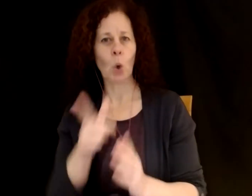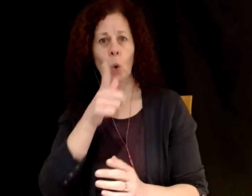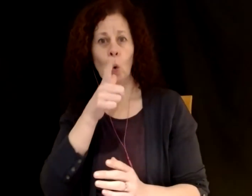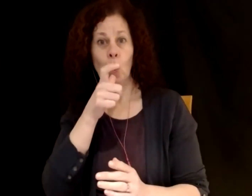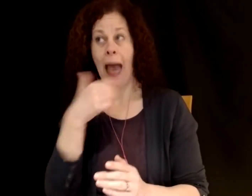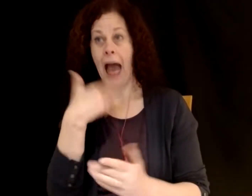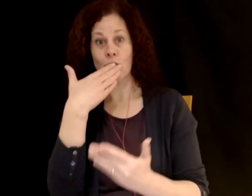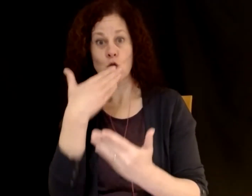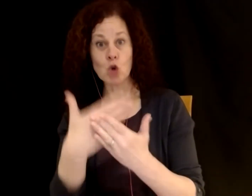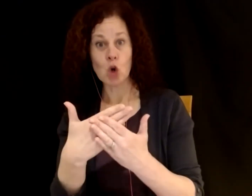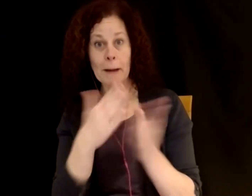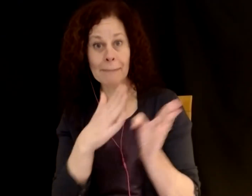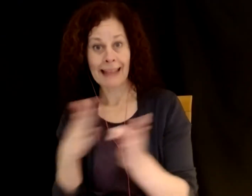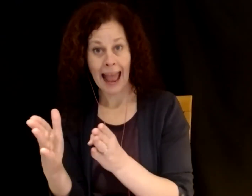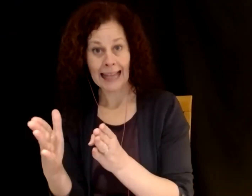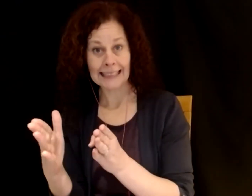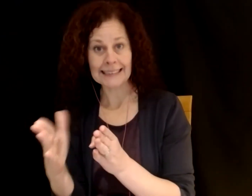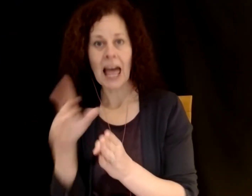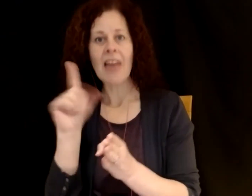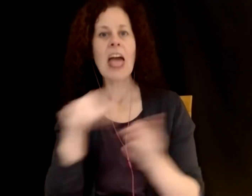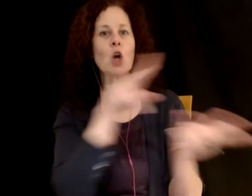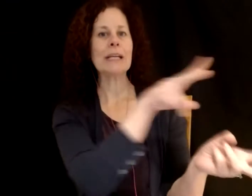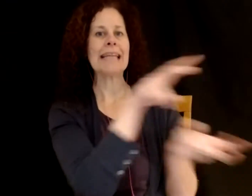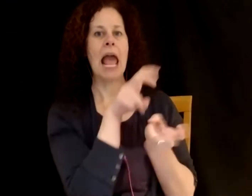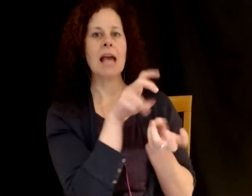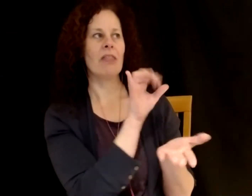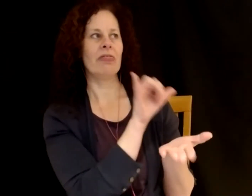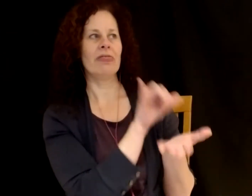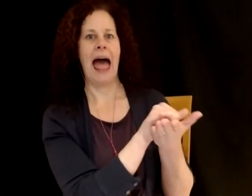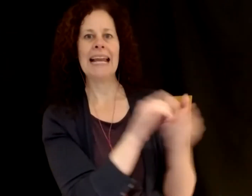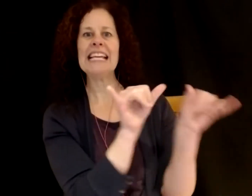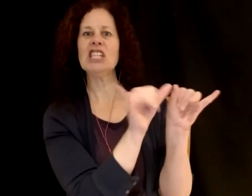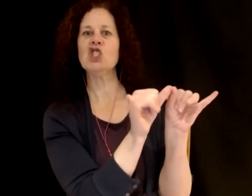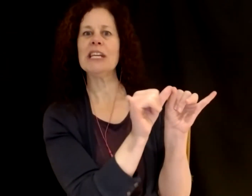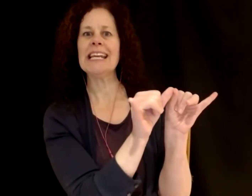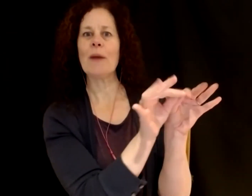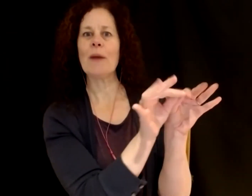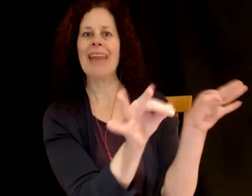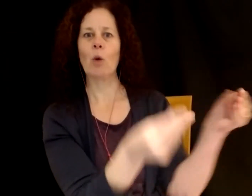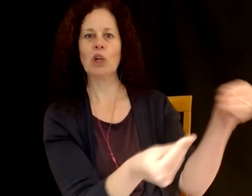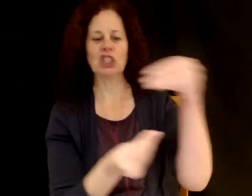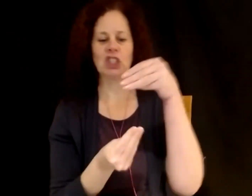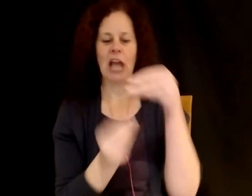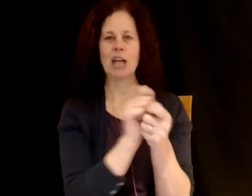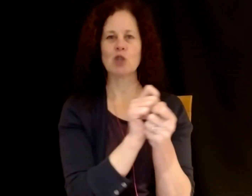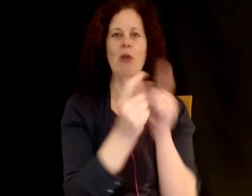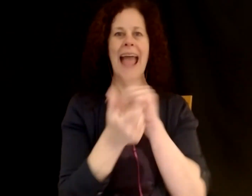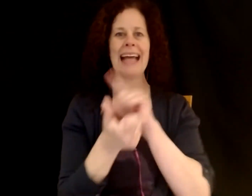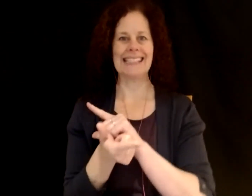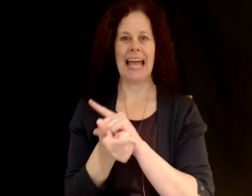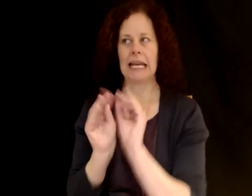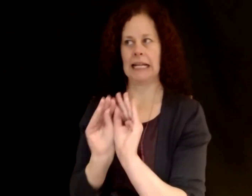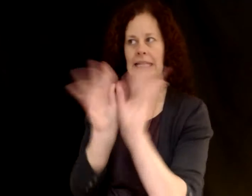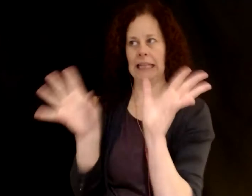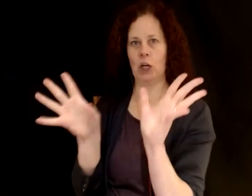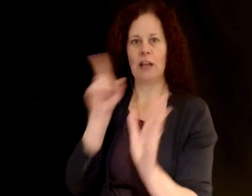that translation of this engineering language to citizens, most people like